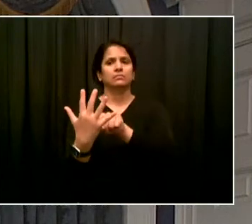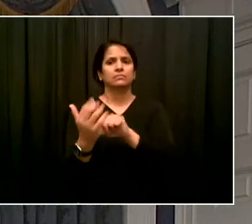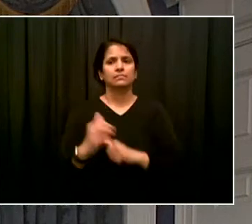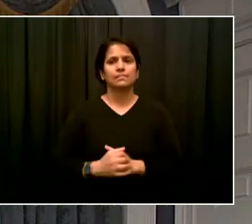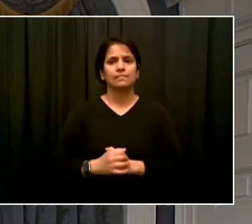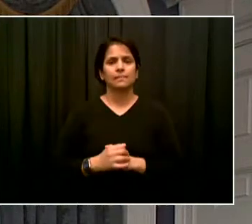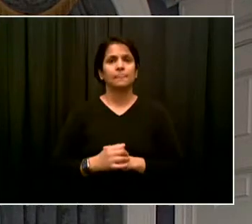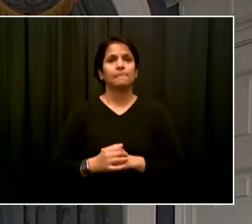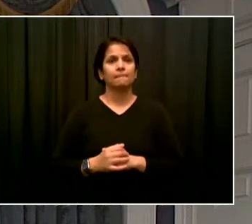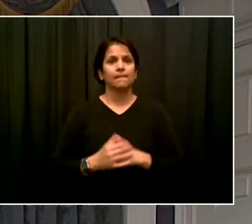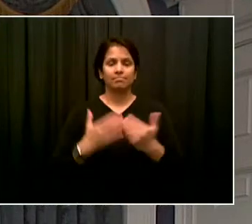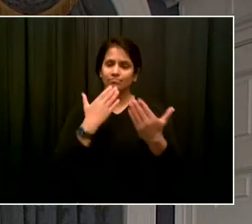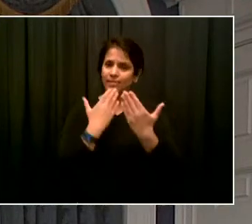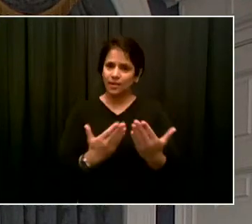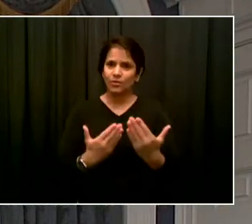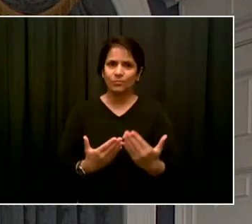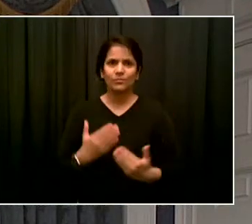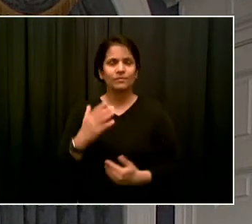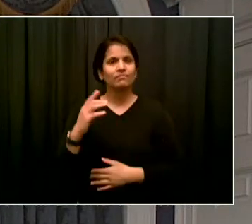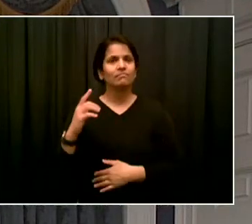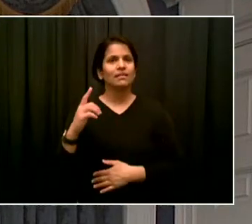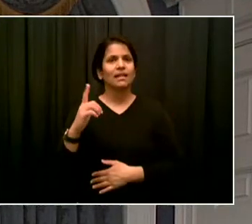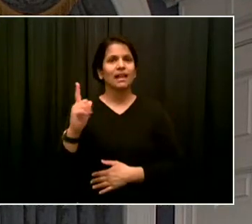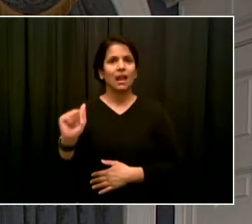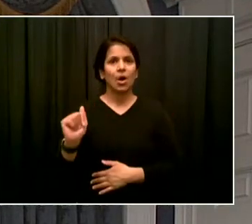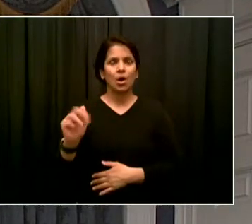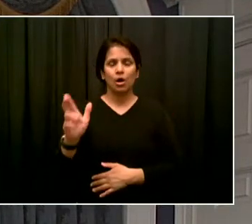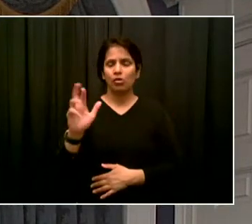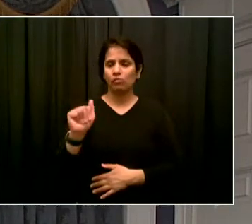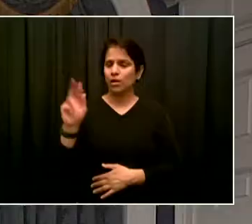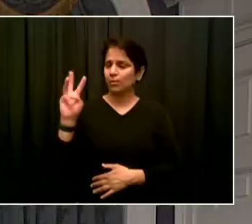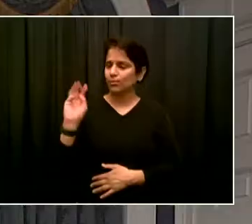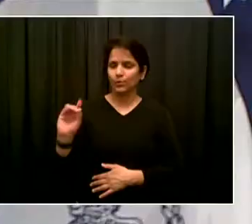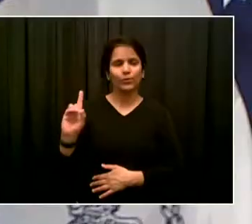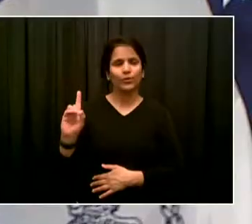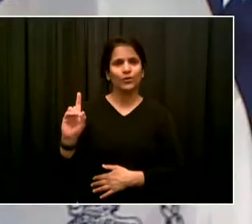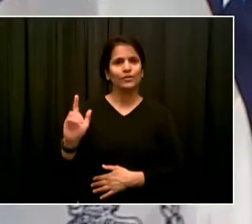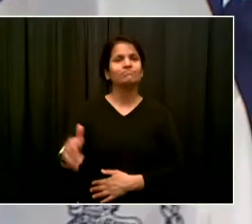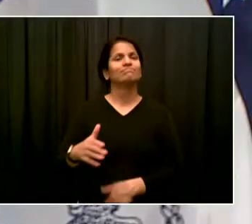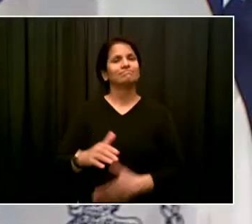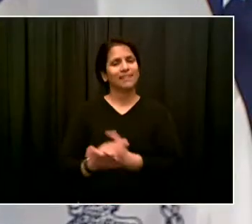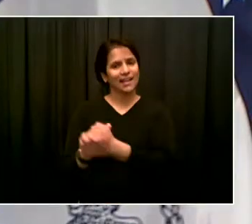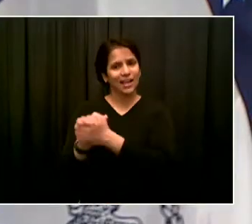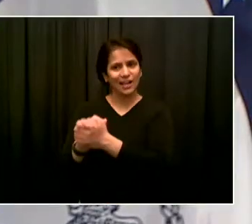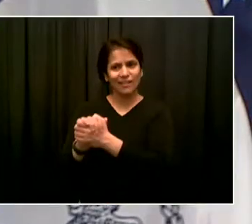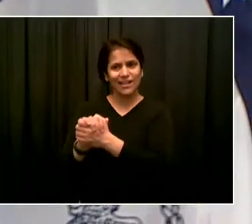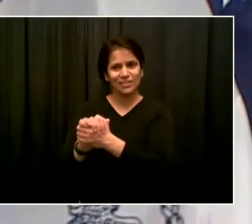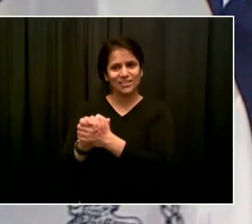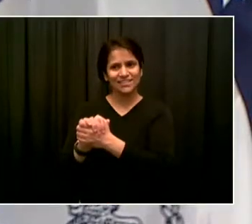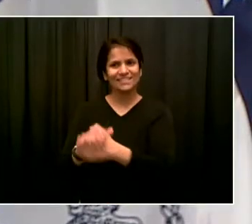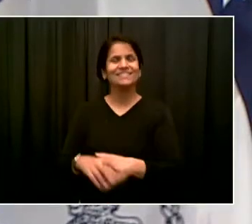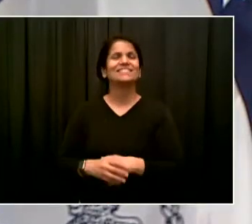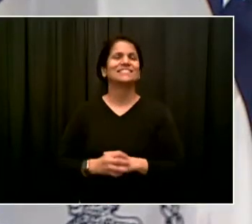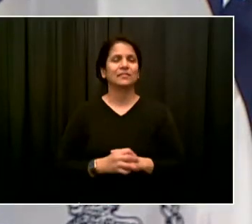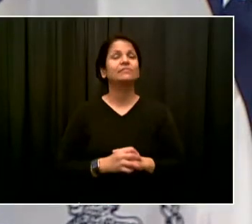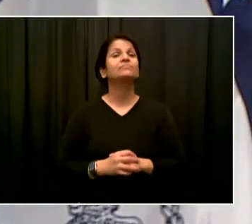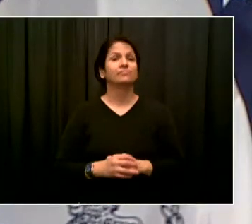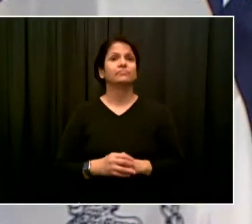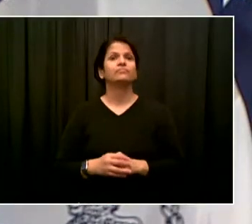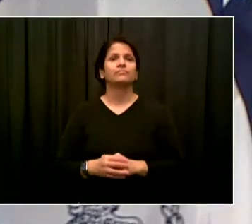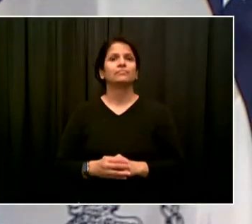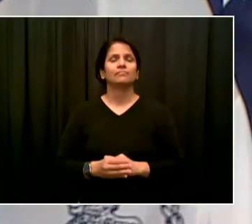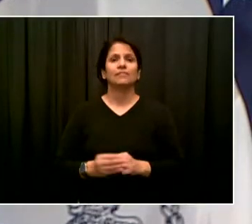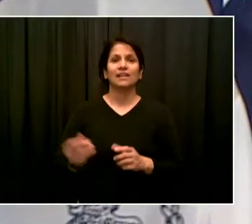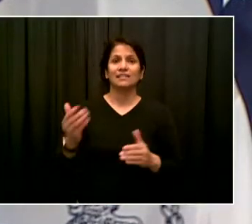on this role, and thank you for your leadership. And look, we've got a lot to do. 2 months is a long time, luckily, to get the word